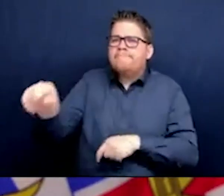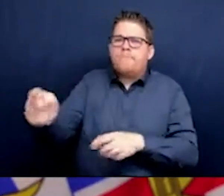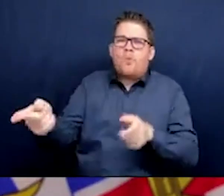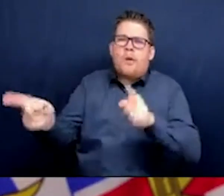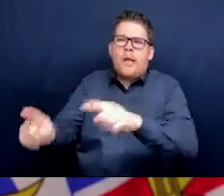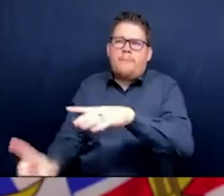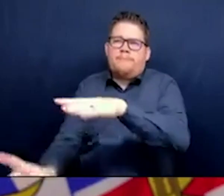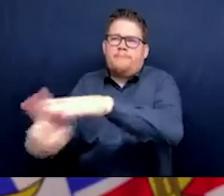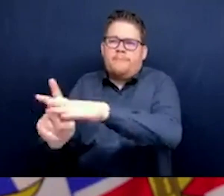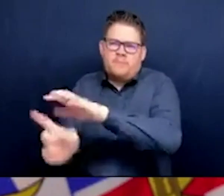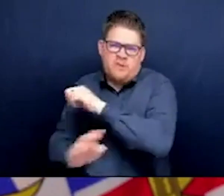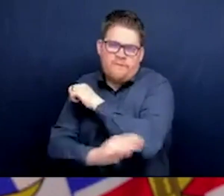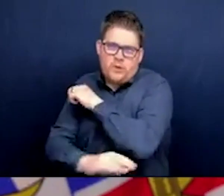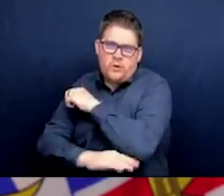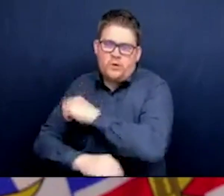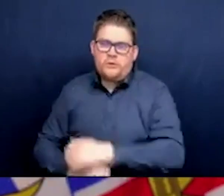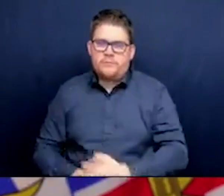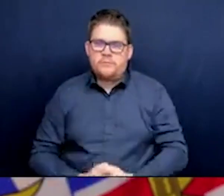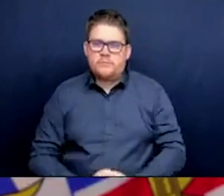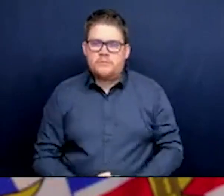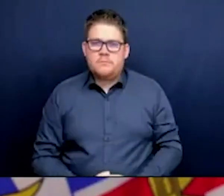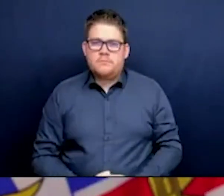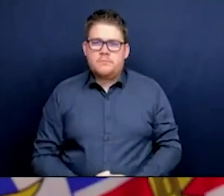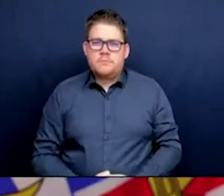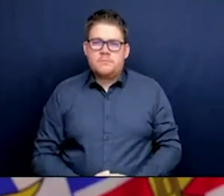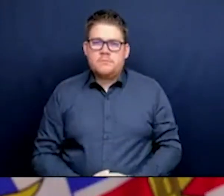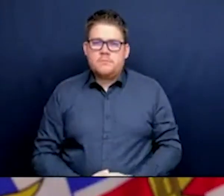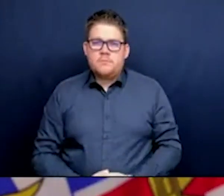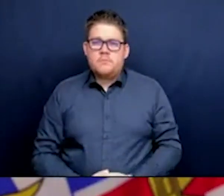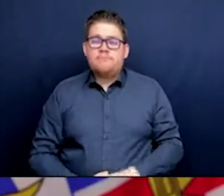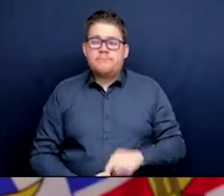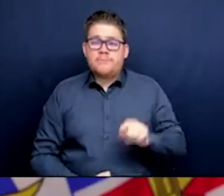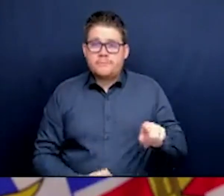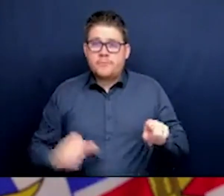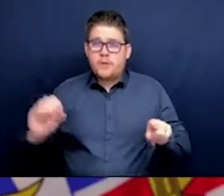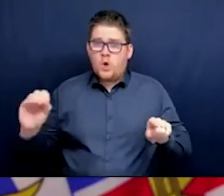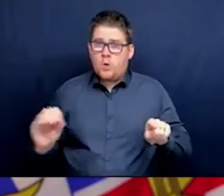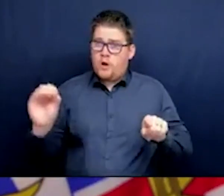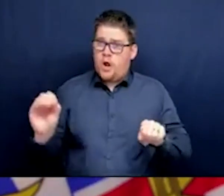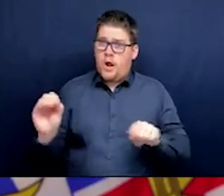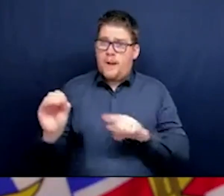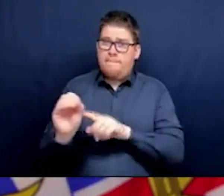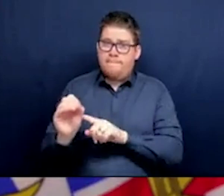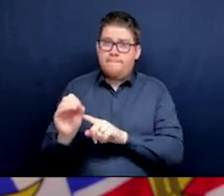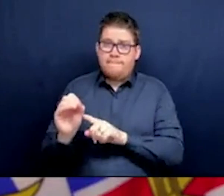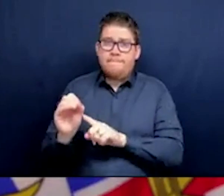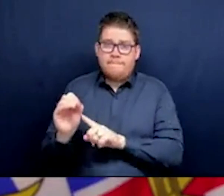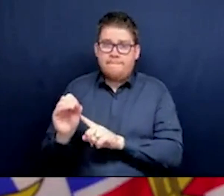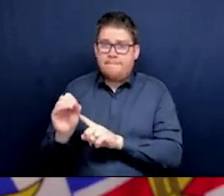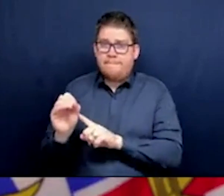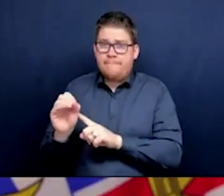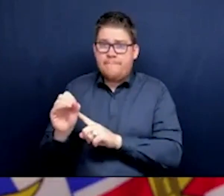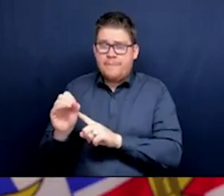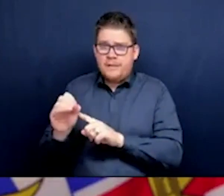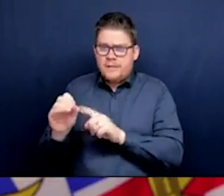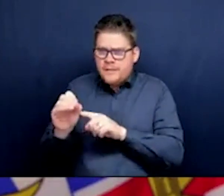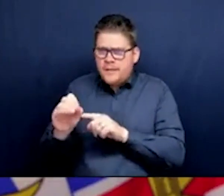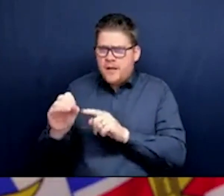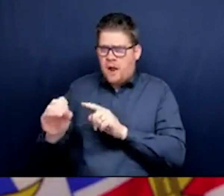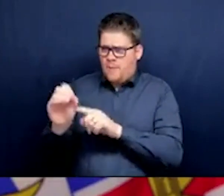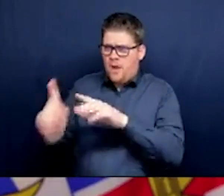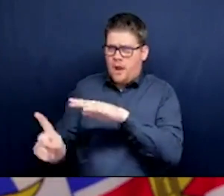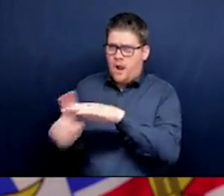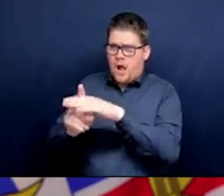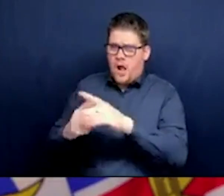through this latest challenge because people in BC have continued to take those measures to protect themselves, their families, and